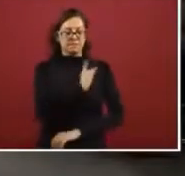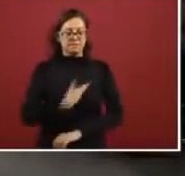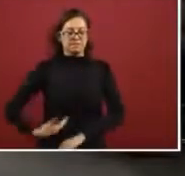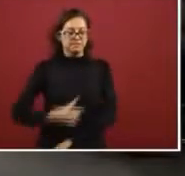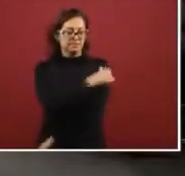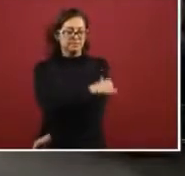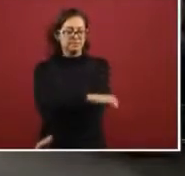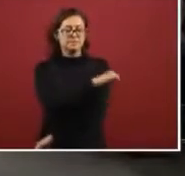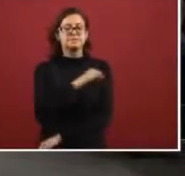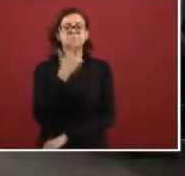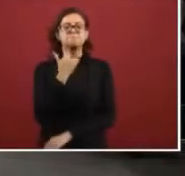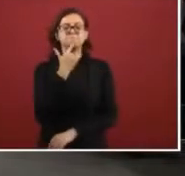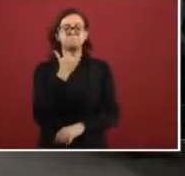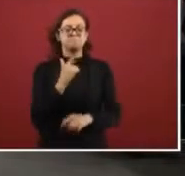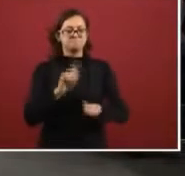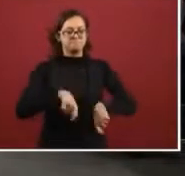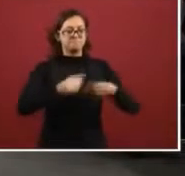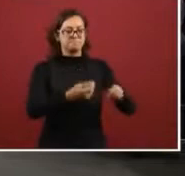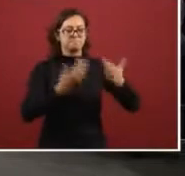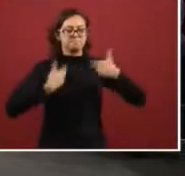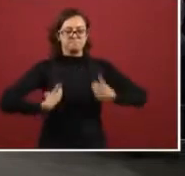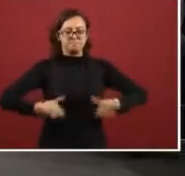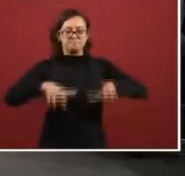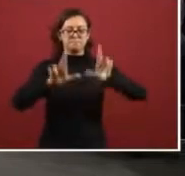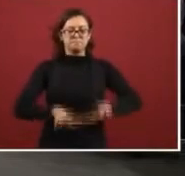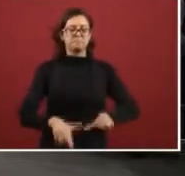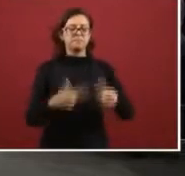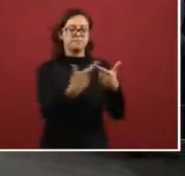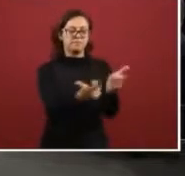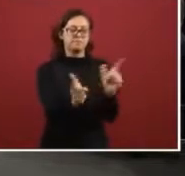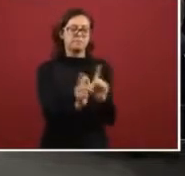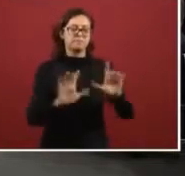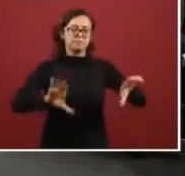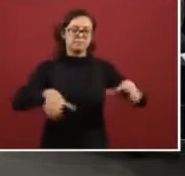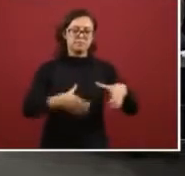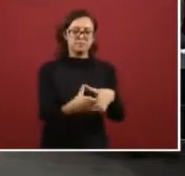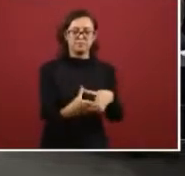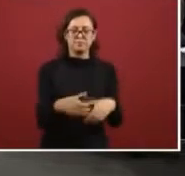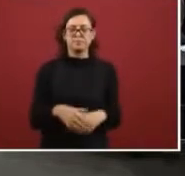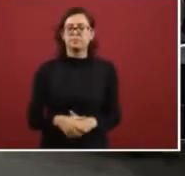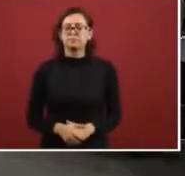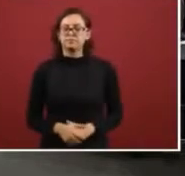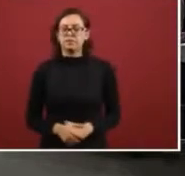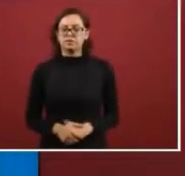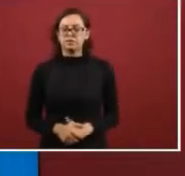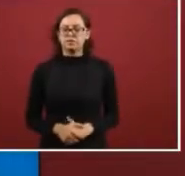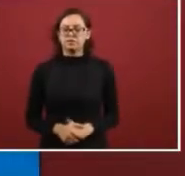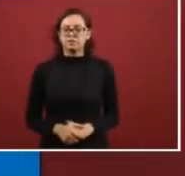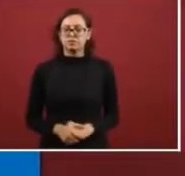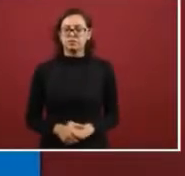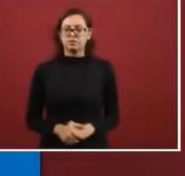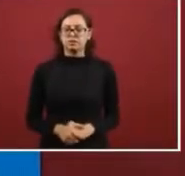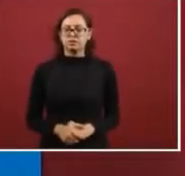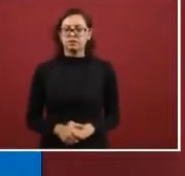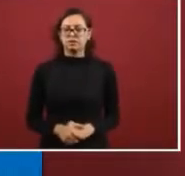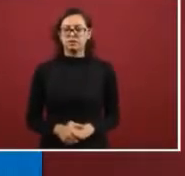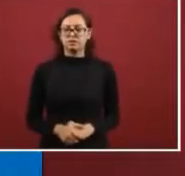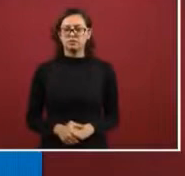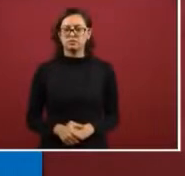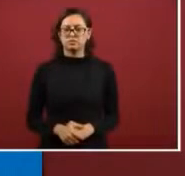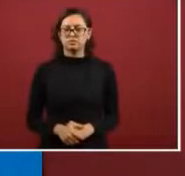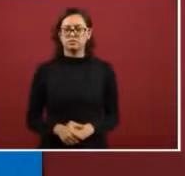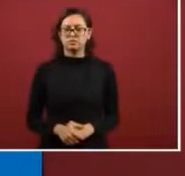Cárdenas, and he's going to be taking it for the community